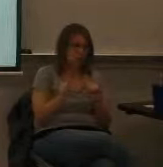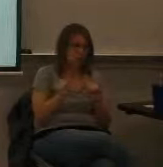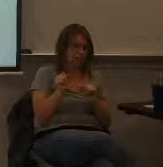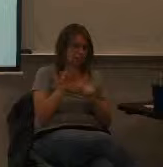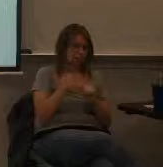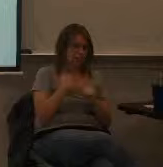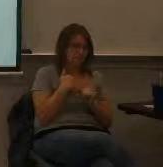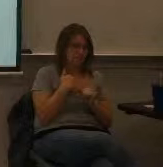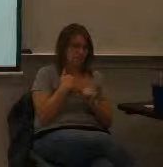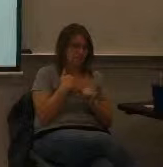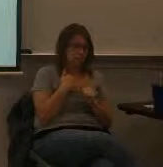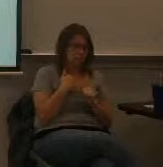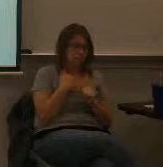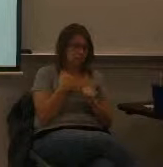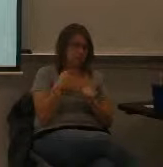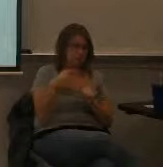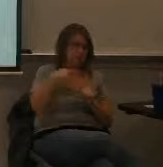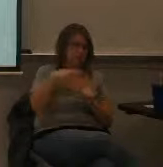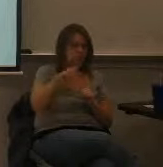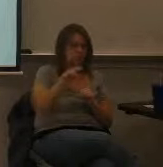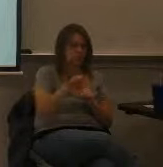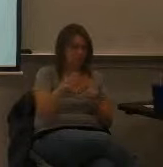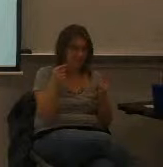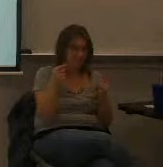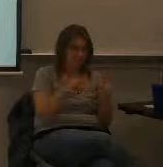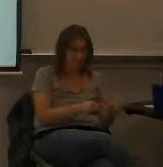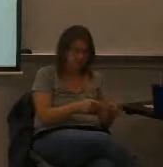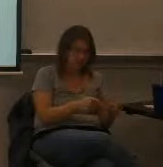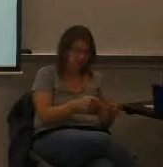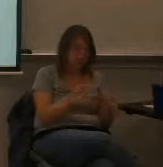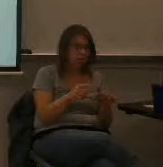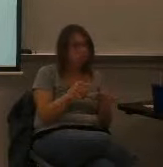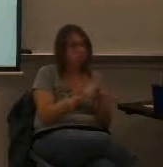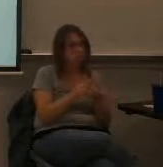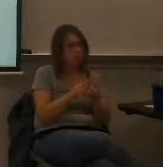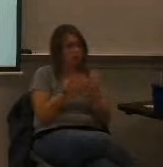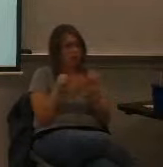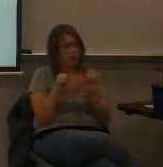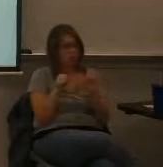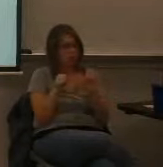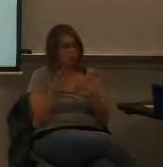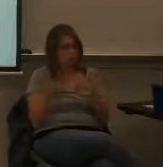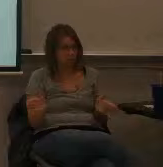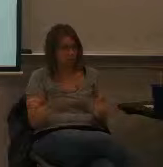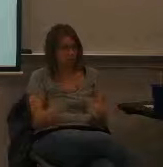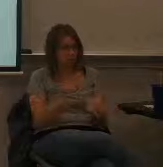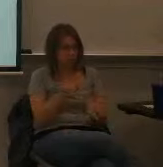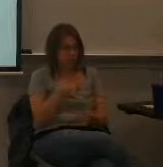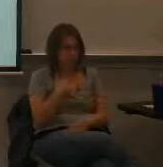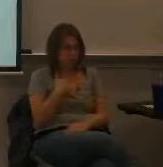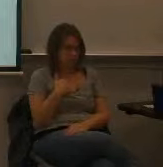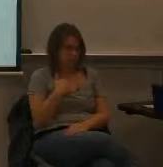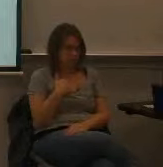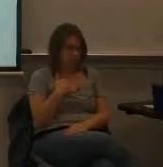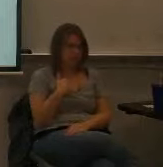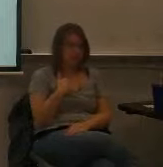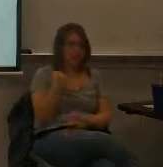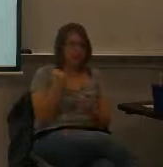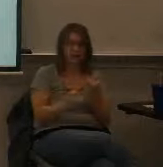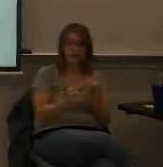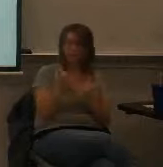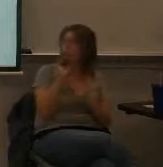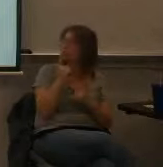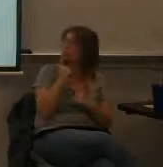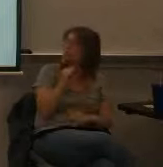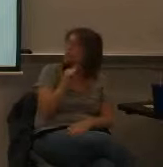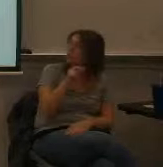probability of having a pulsed event as well as this chronic push that you have. And the last one's